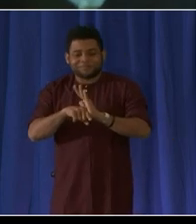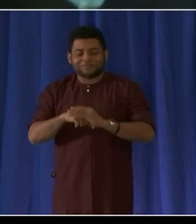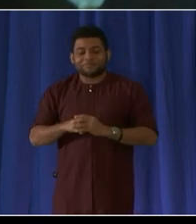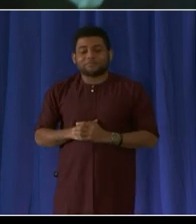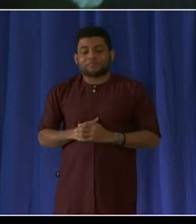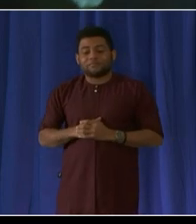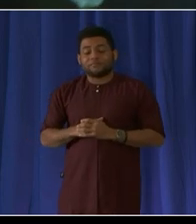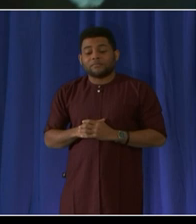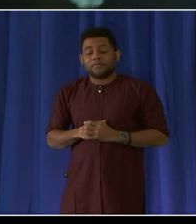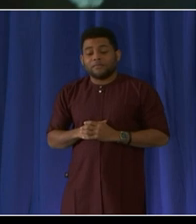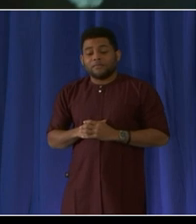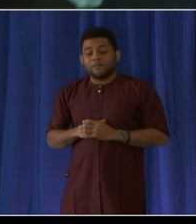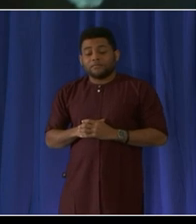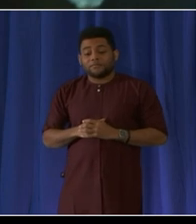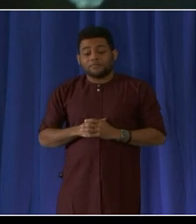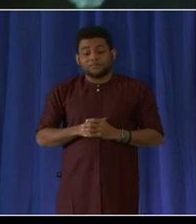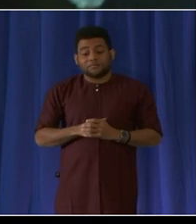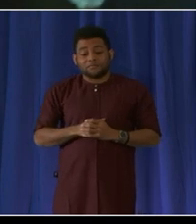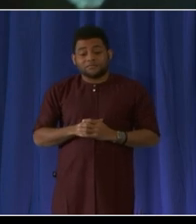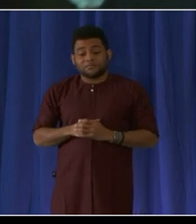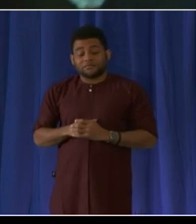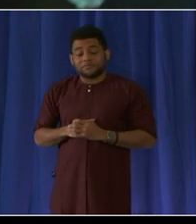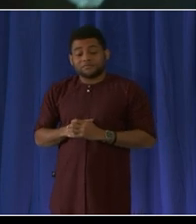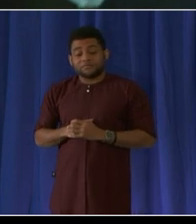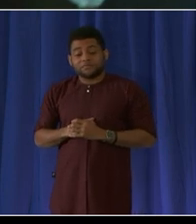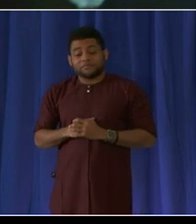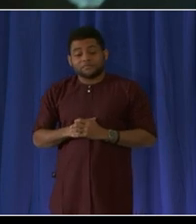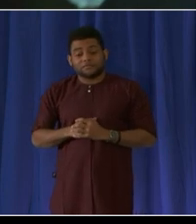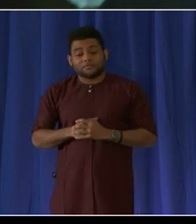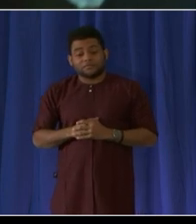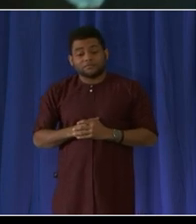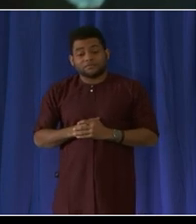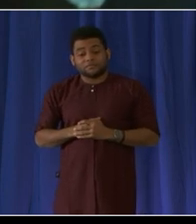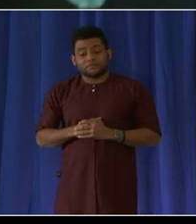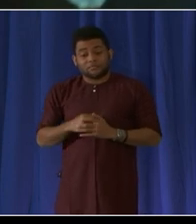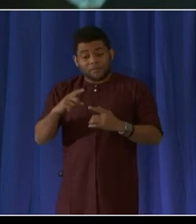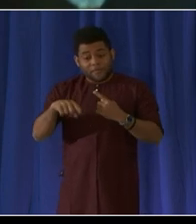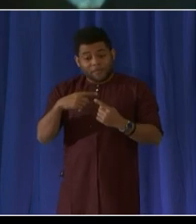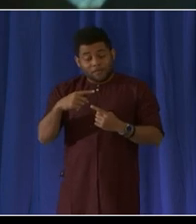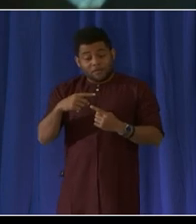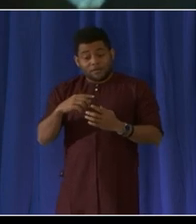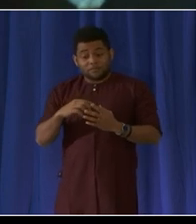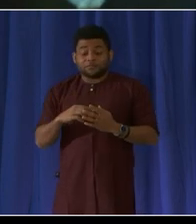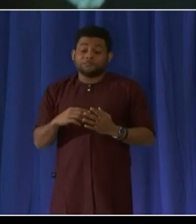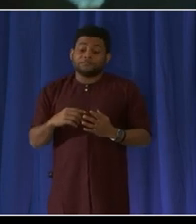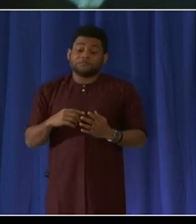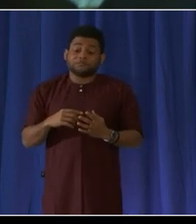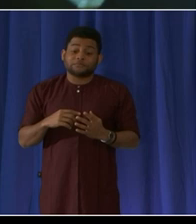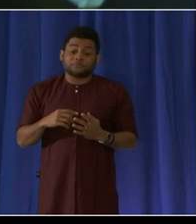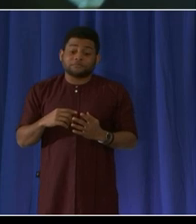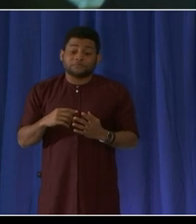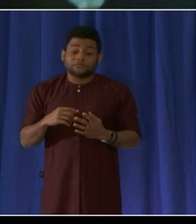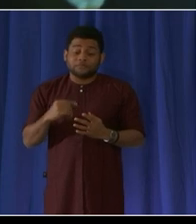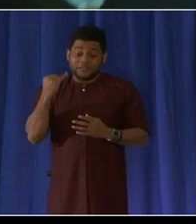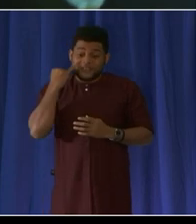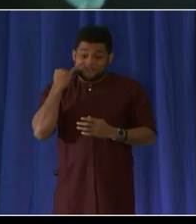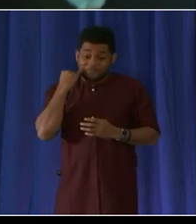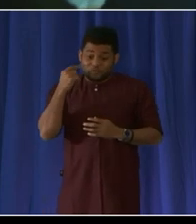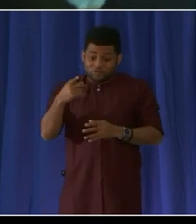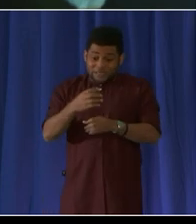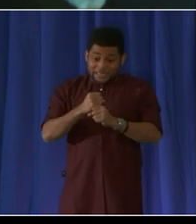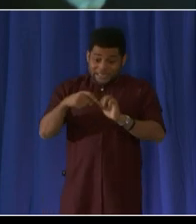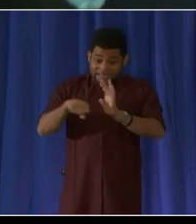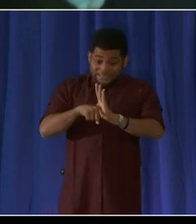test or well. And if once you receive that, if you have a